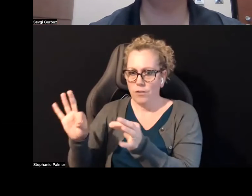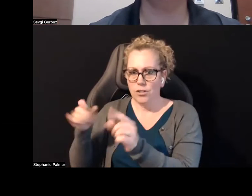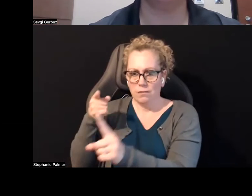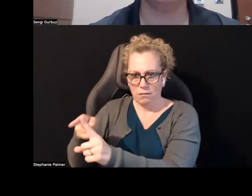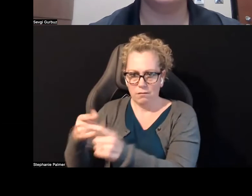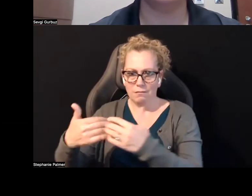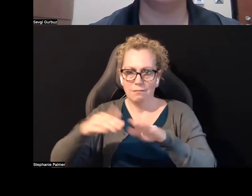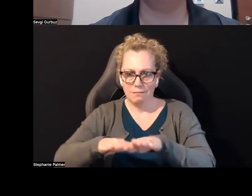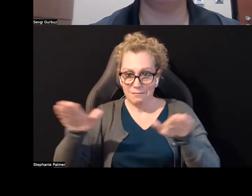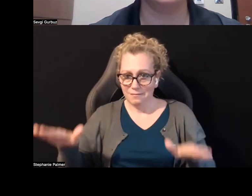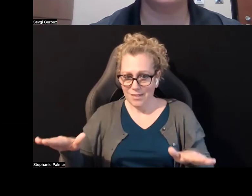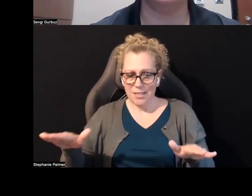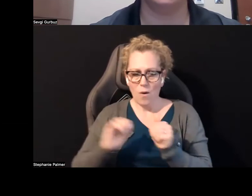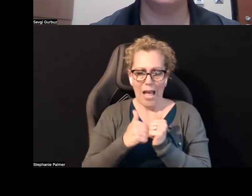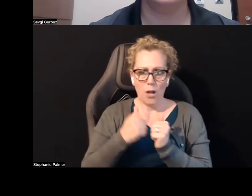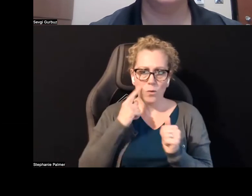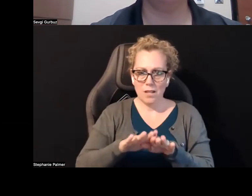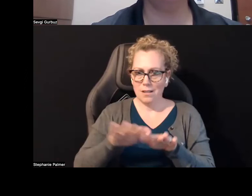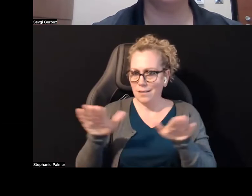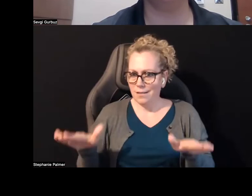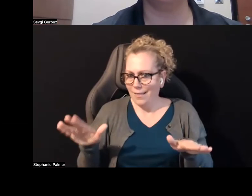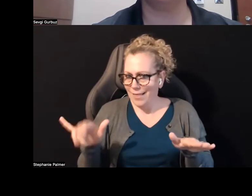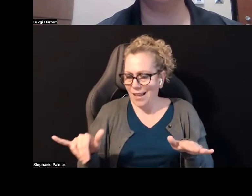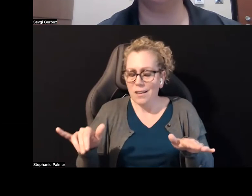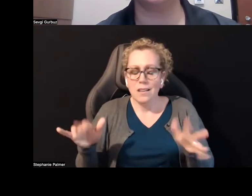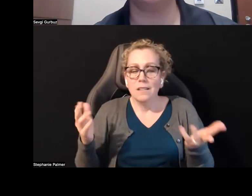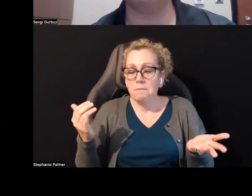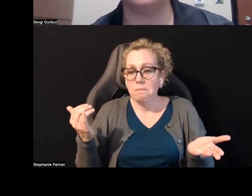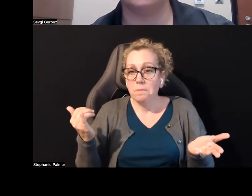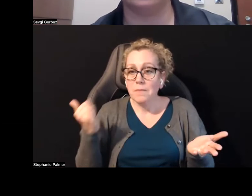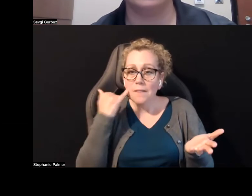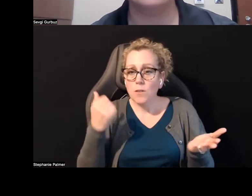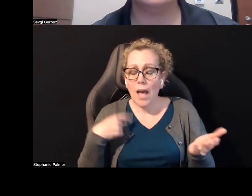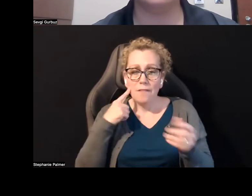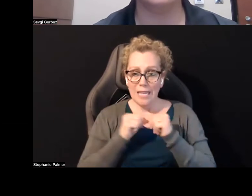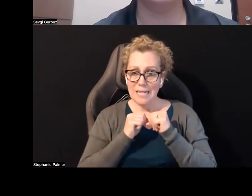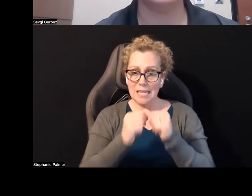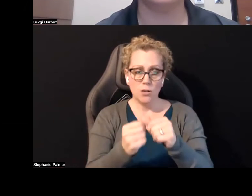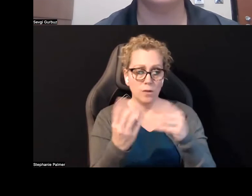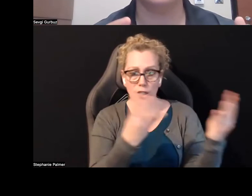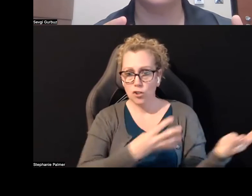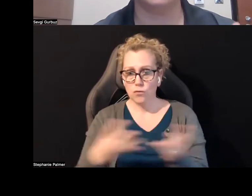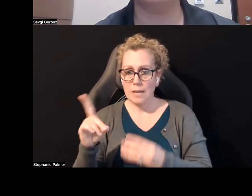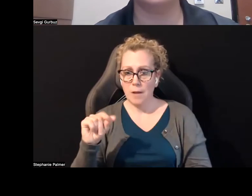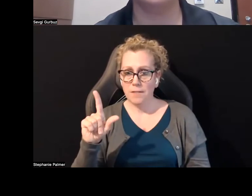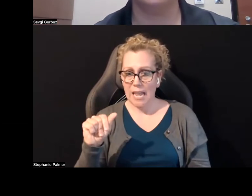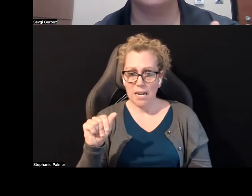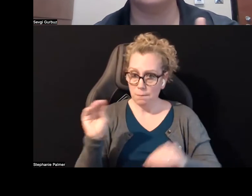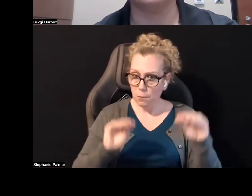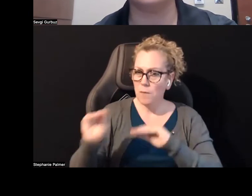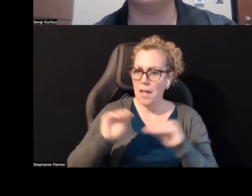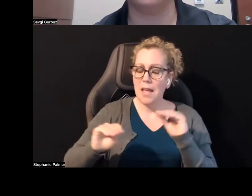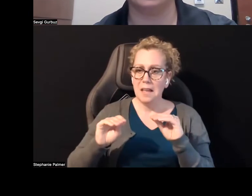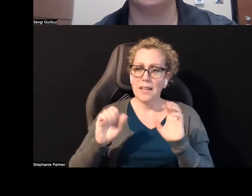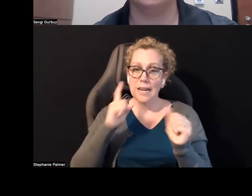how can we differentiate ASL from daily activity? If we're given a continuous stream of data, can I detect, segment,